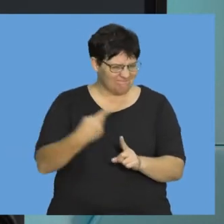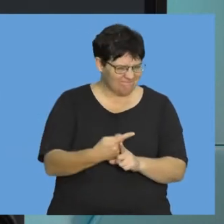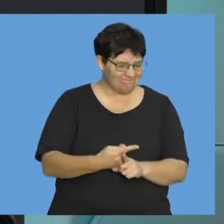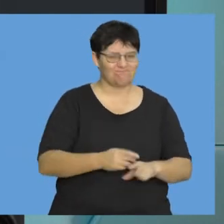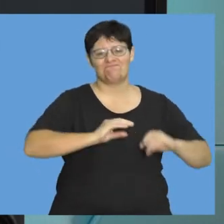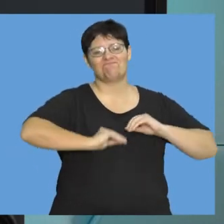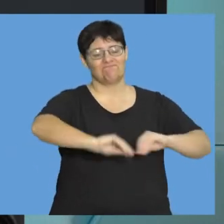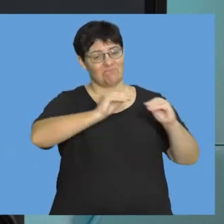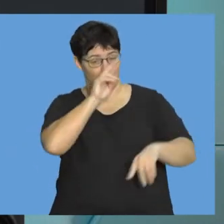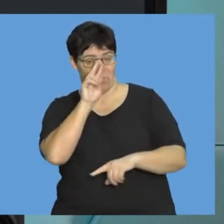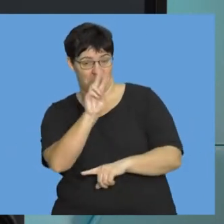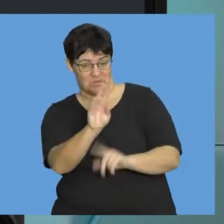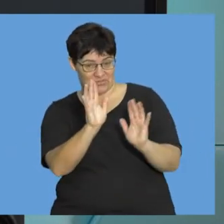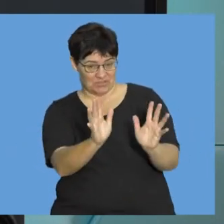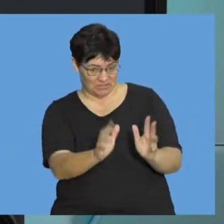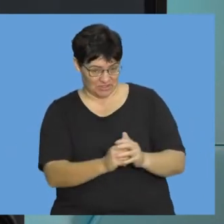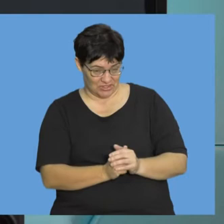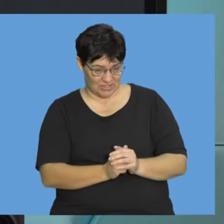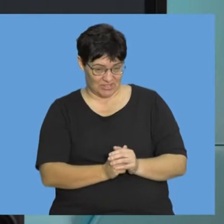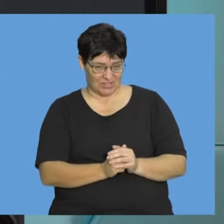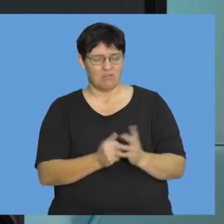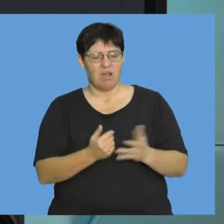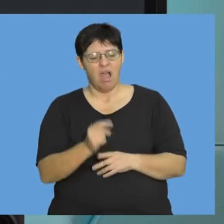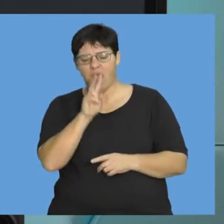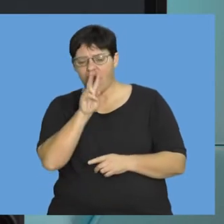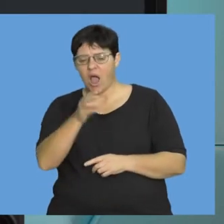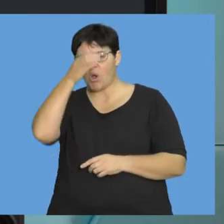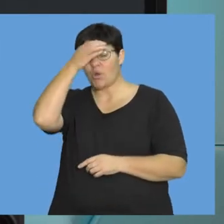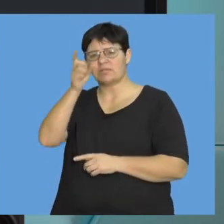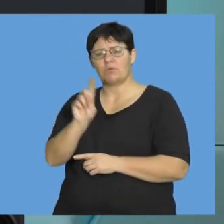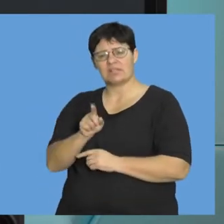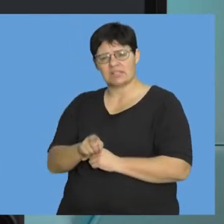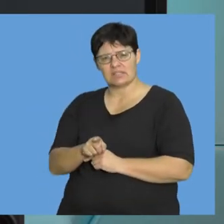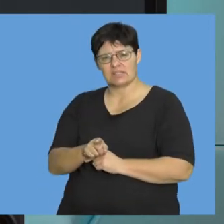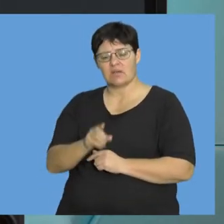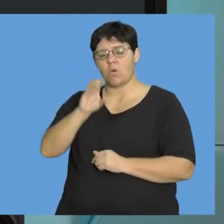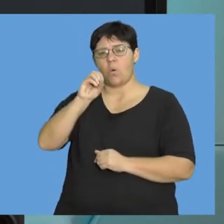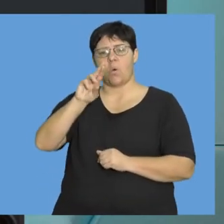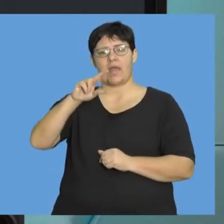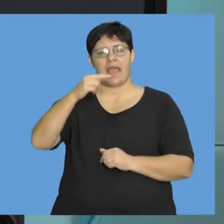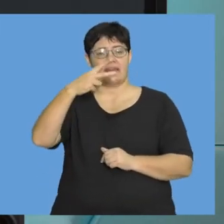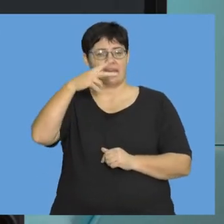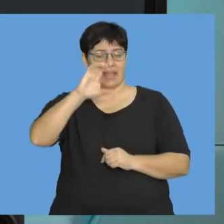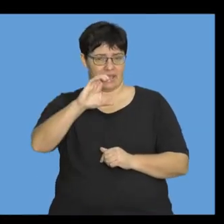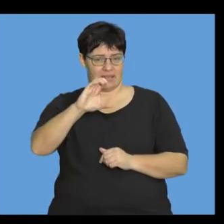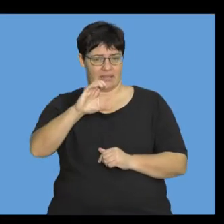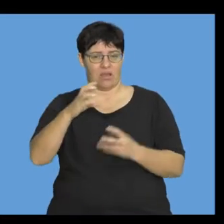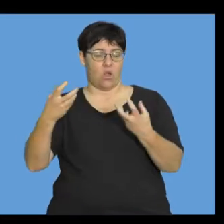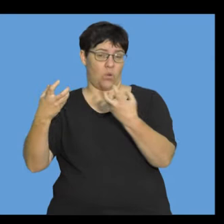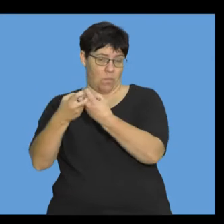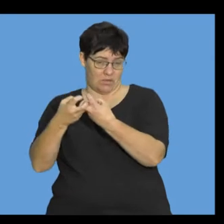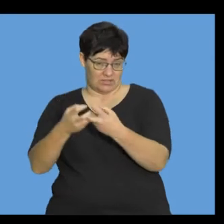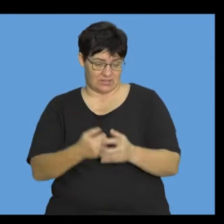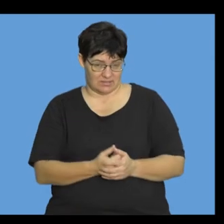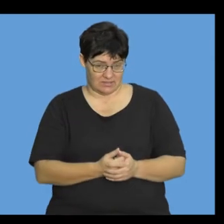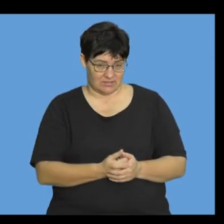lessons that you might have watched before this, and we're looking at the concept of organic compounds, right? So if I'm